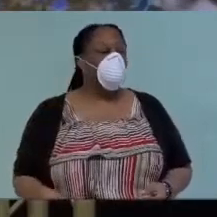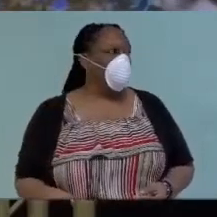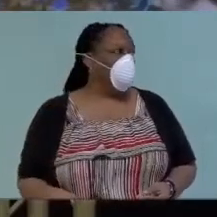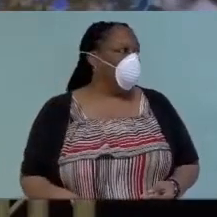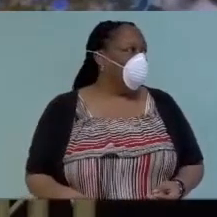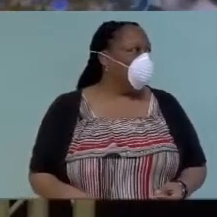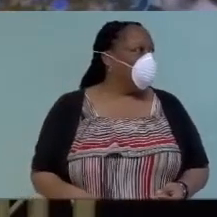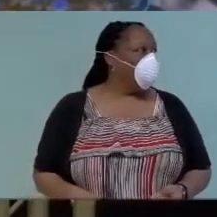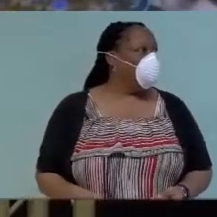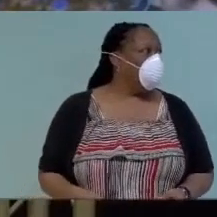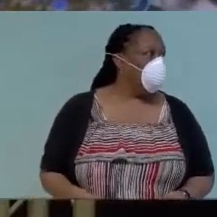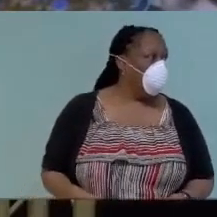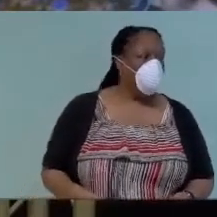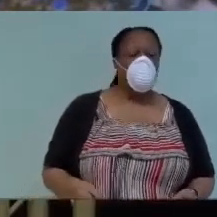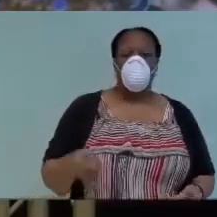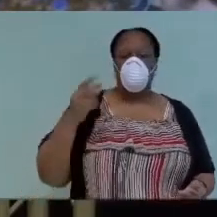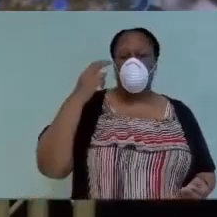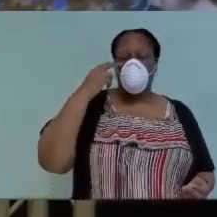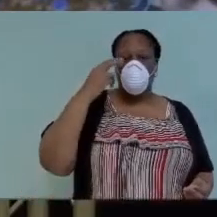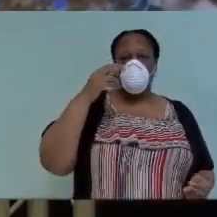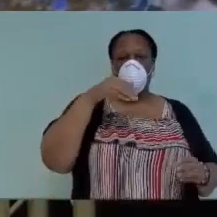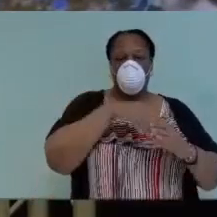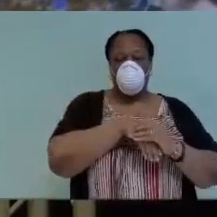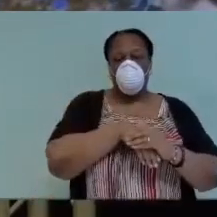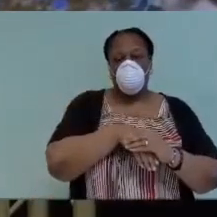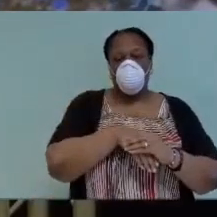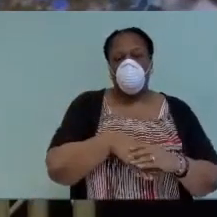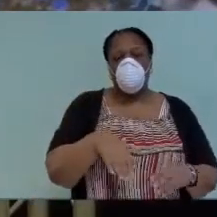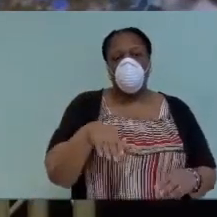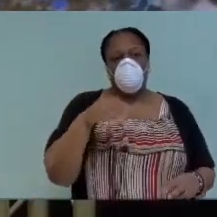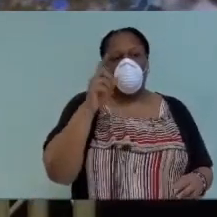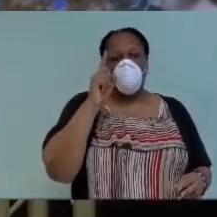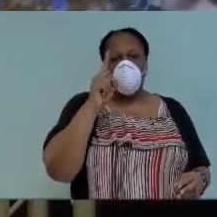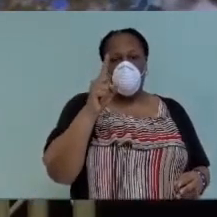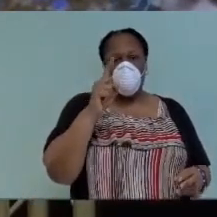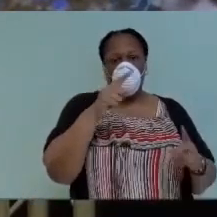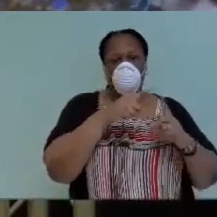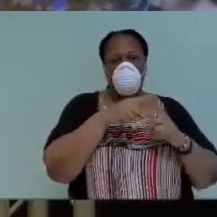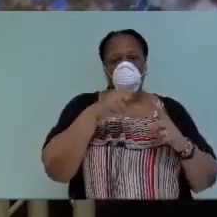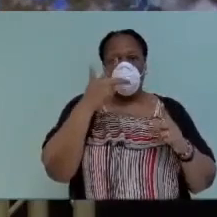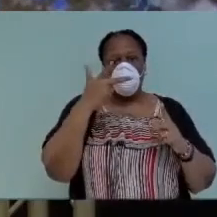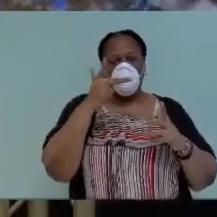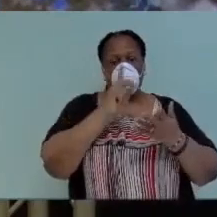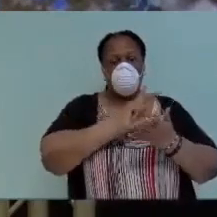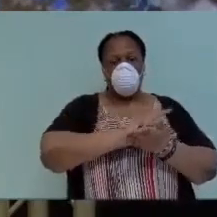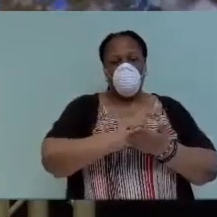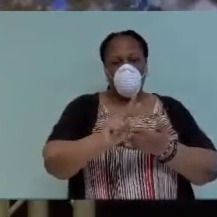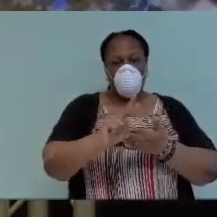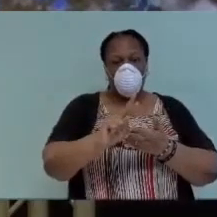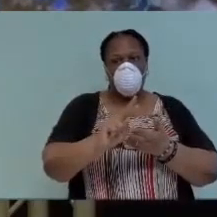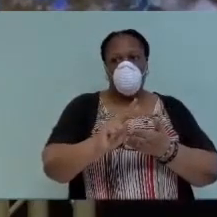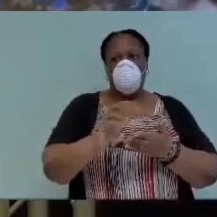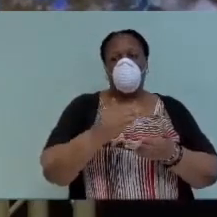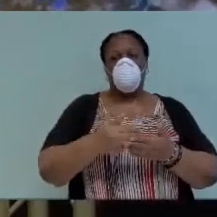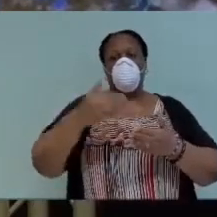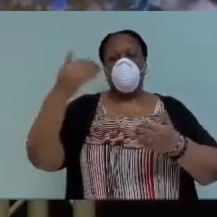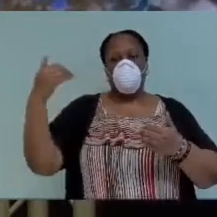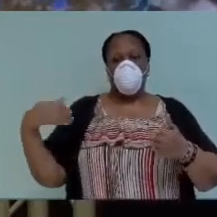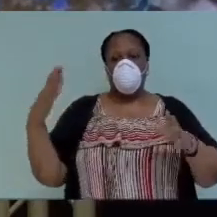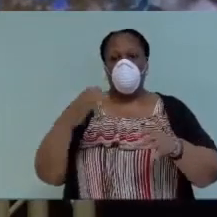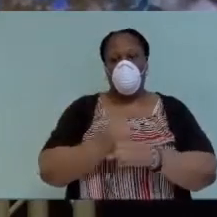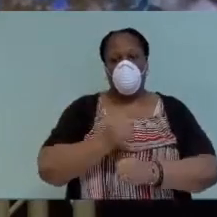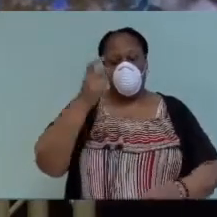after infection. The IgM antibody appears first within 3 to 5 days and indicates an